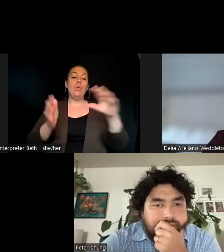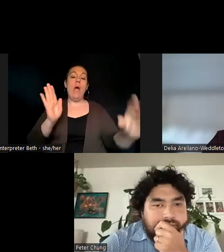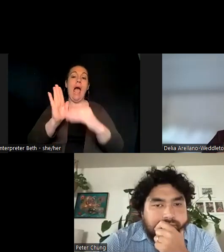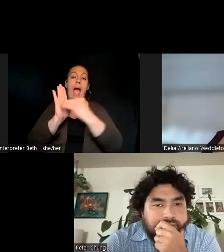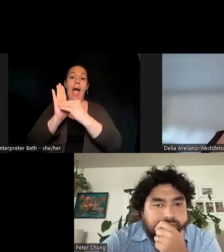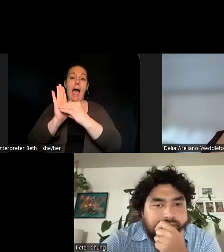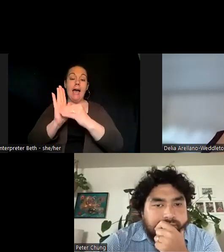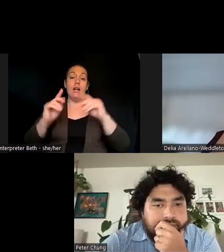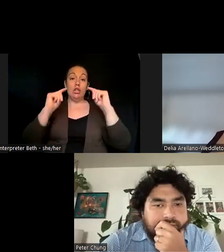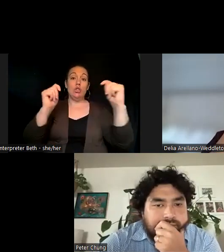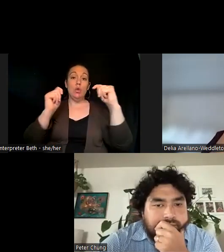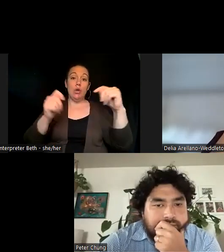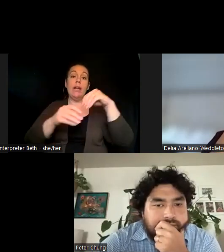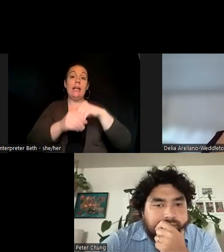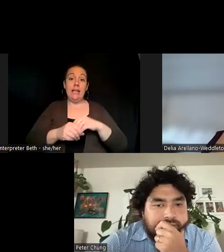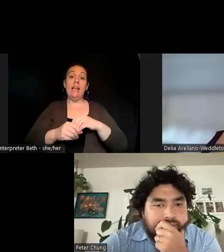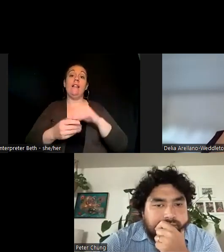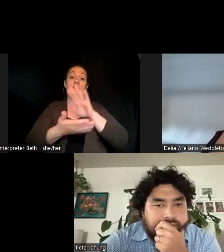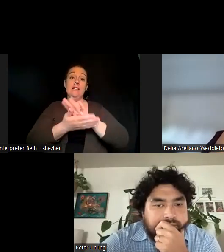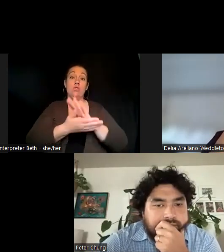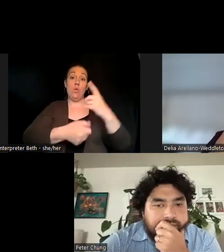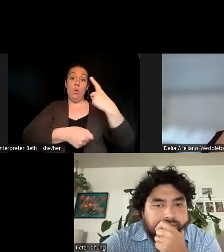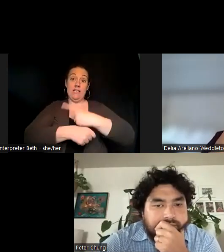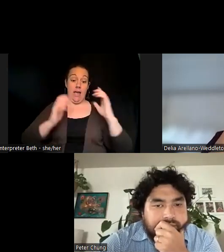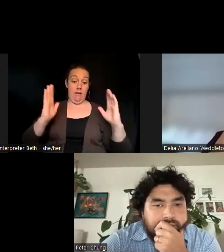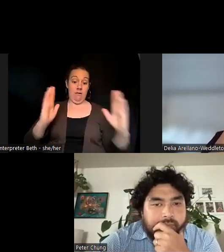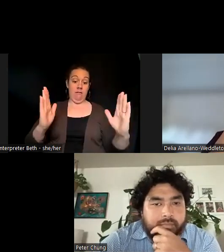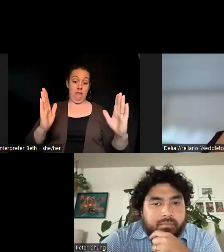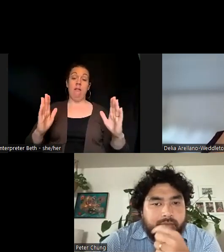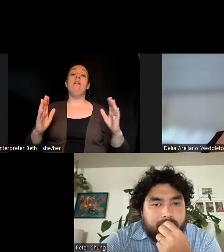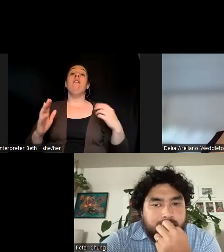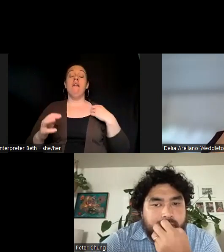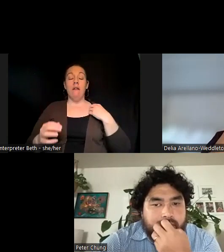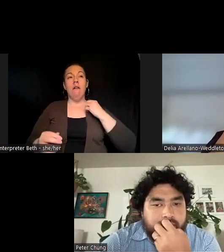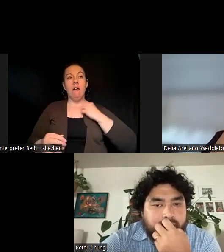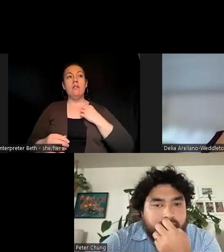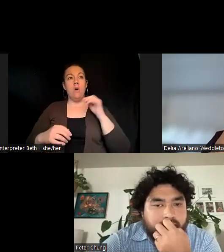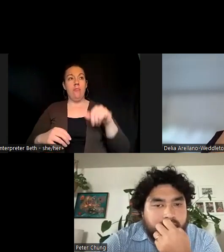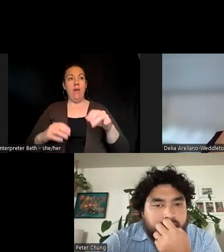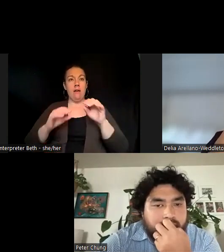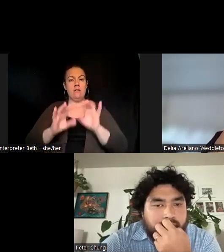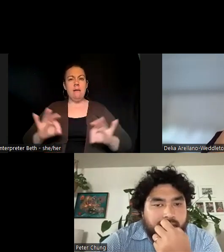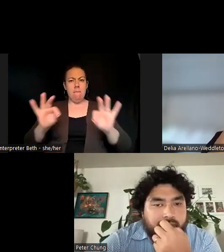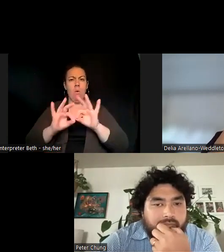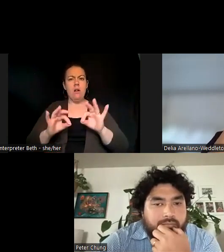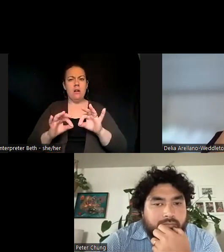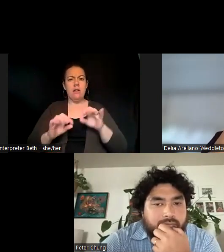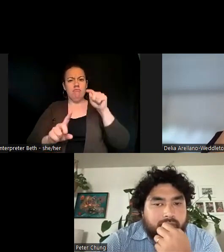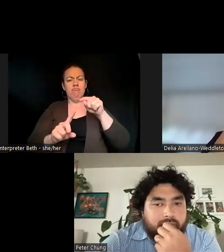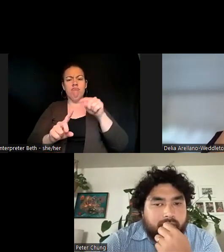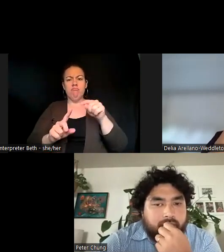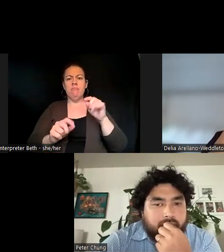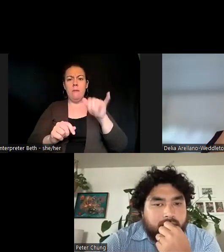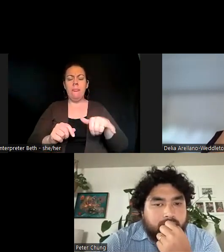day. So that's a particularly important and I think sort of relatively prevalent practice when it comes to